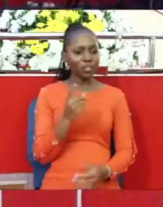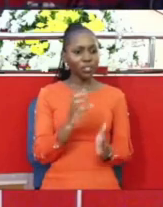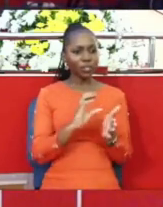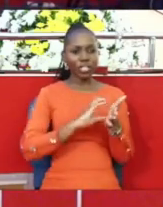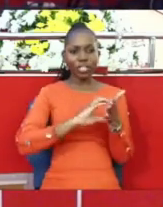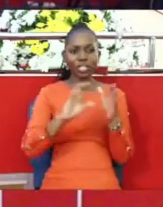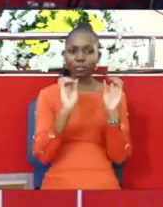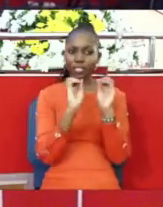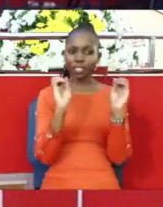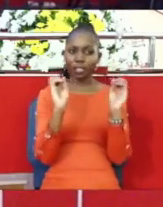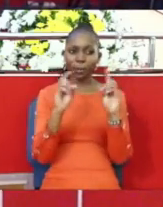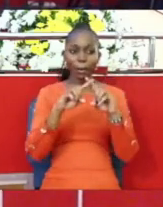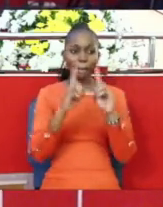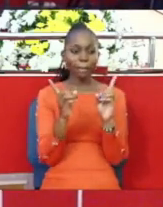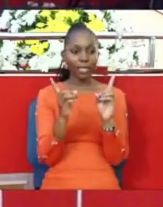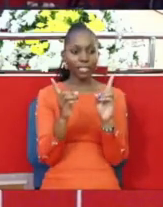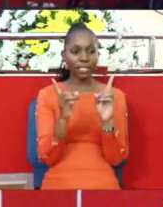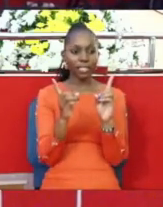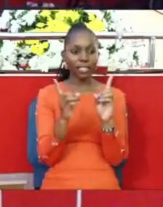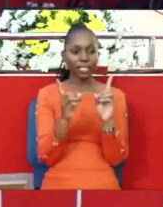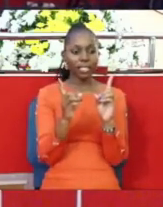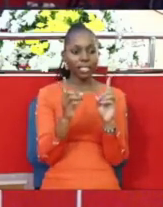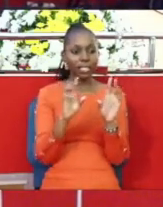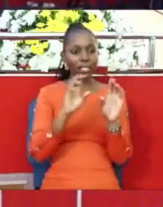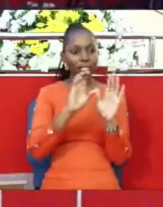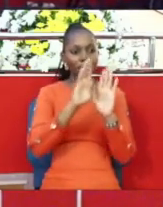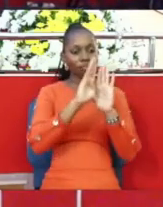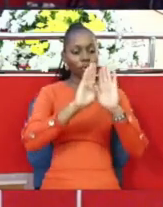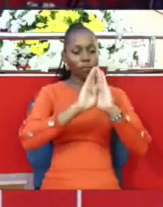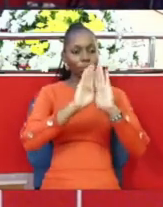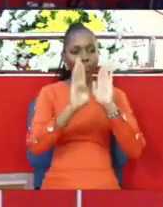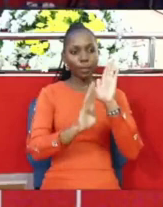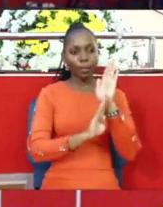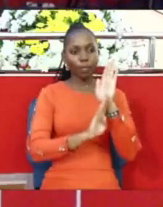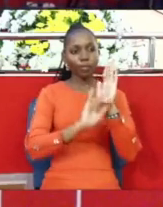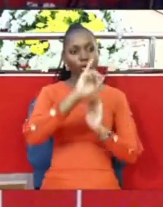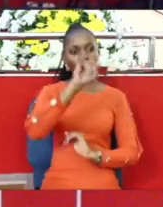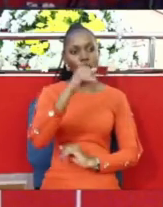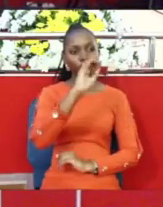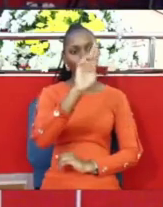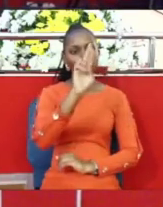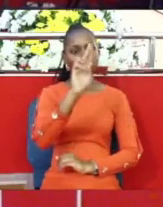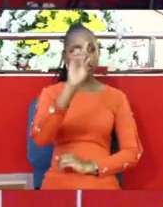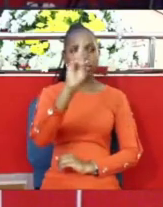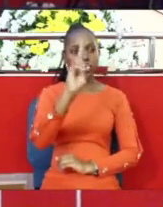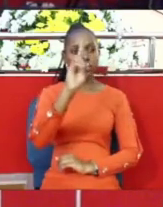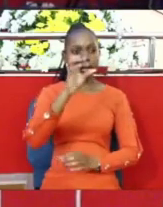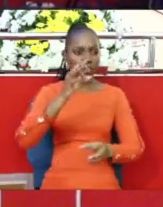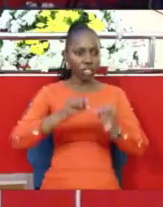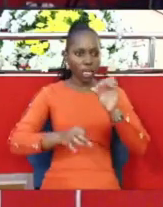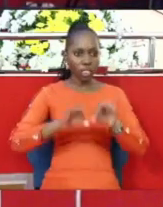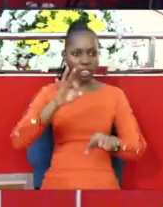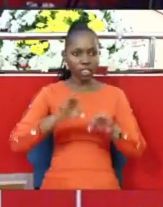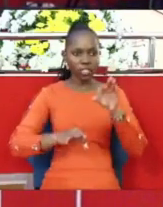that minute kwamba 9:51. Waamuzi 9 mstari wa 51. Waamuzi. Judges. Waamuzi. If you can give